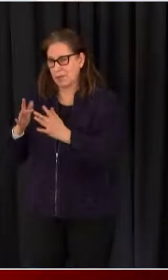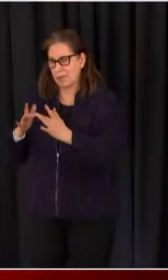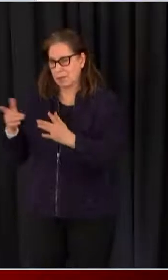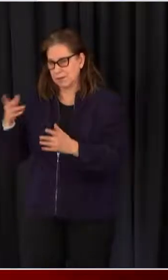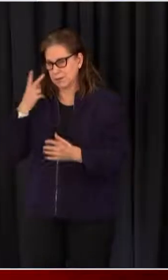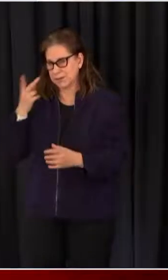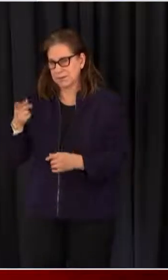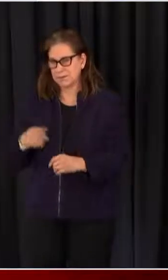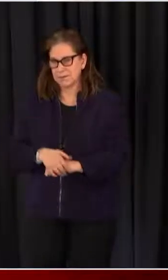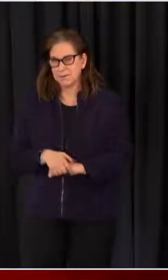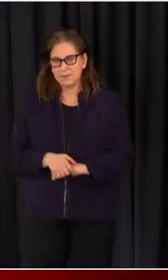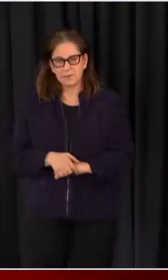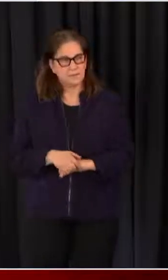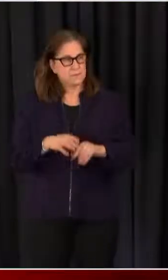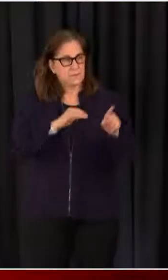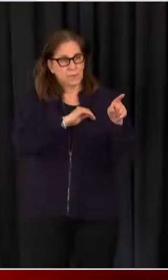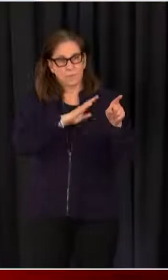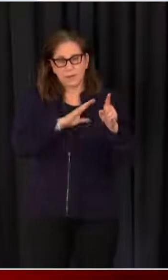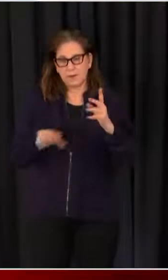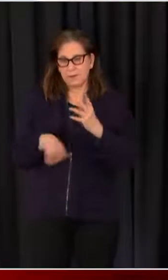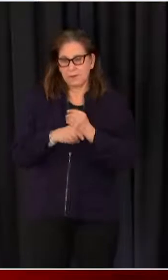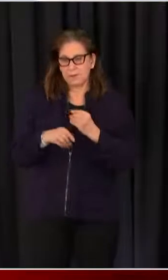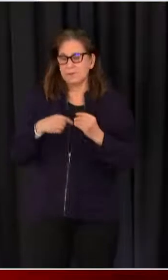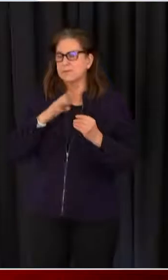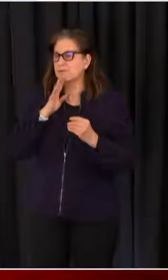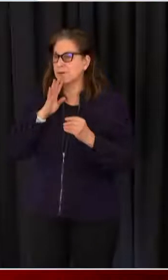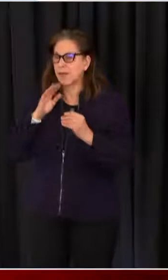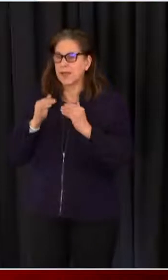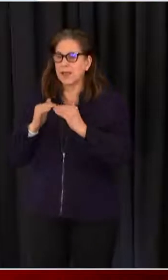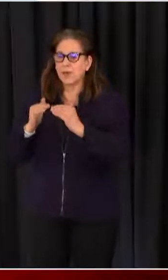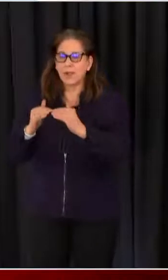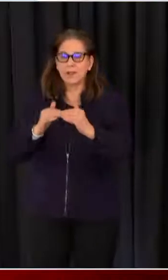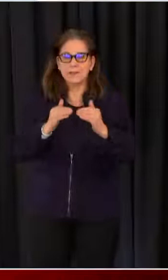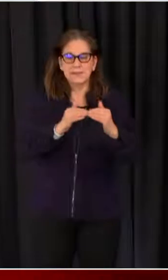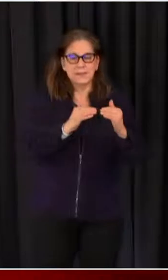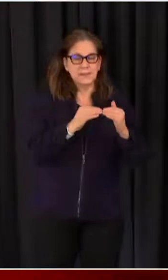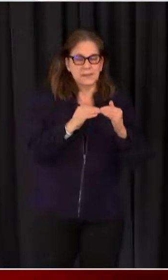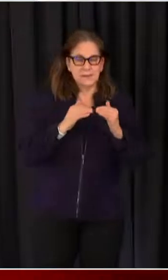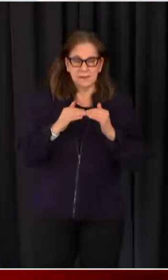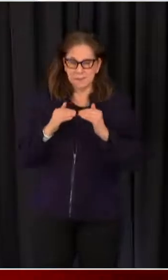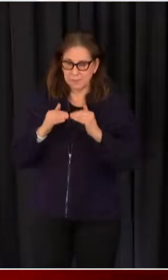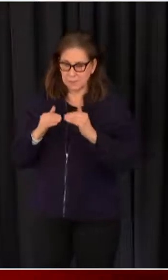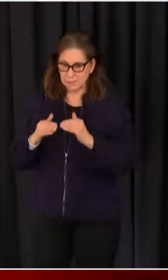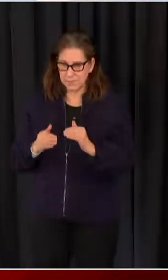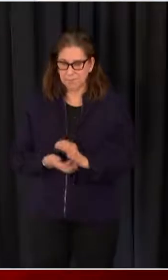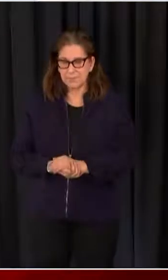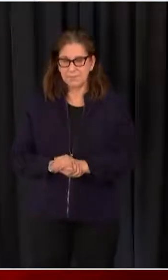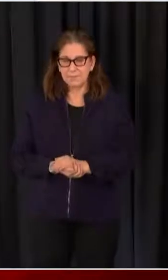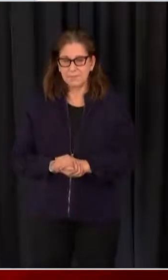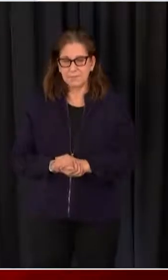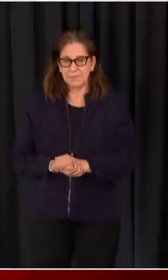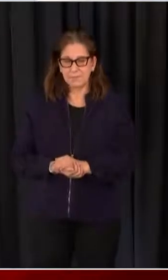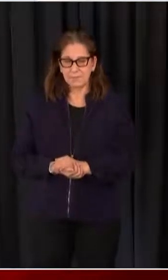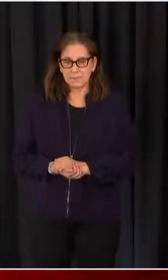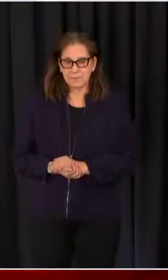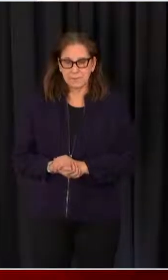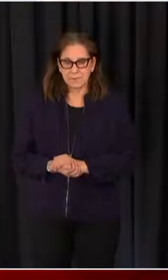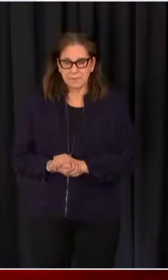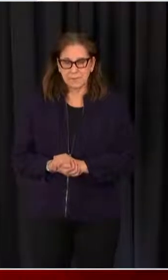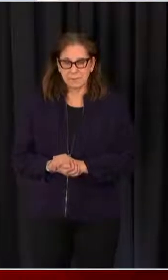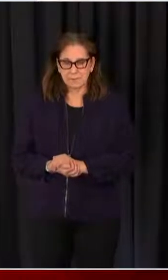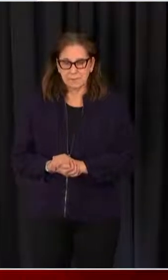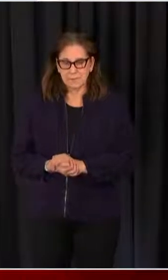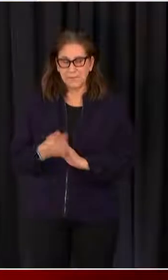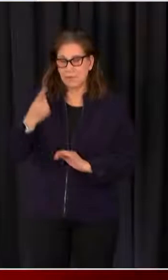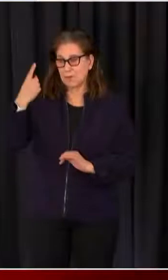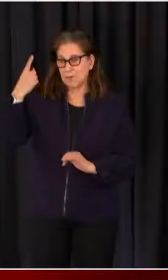mayor also mentioned, equity will be a priority for us throughout this process. Right now, we have a day, Thursdays, where